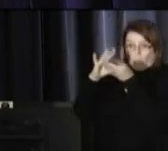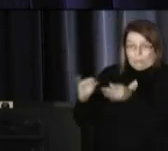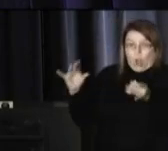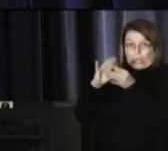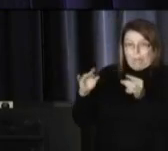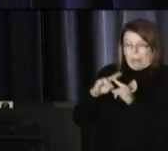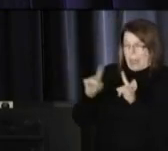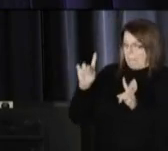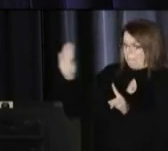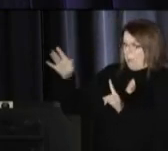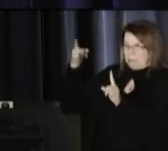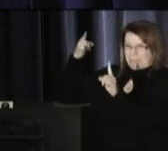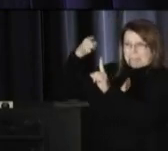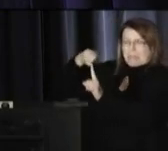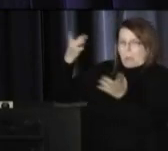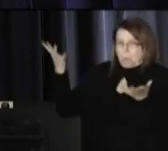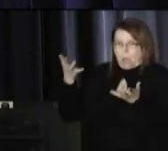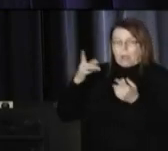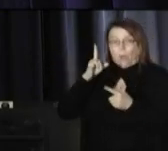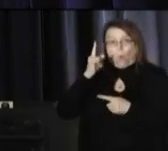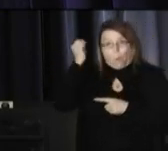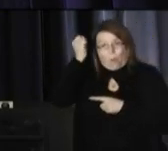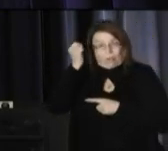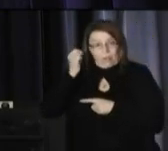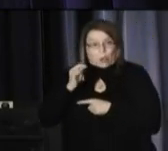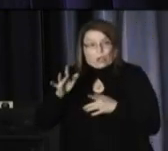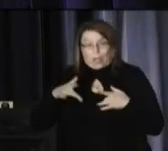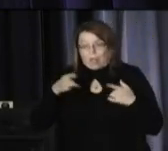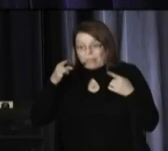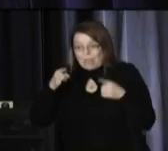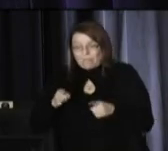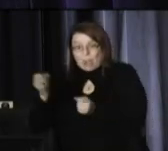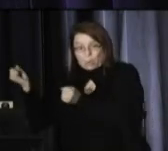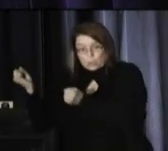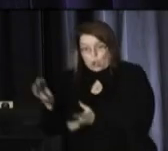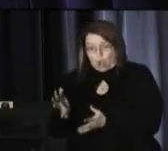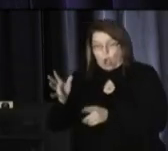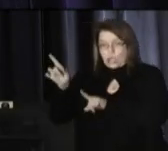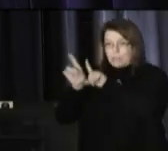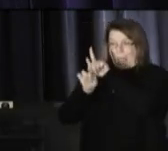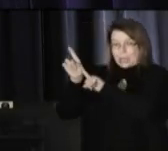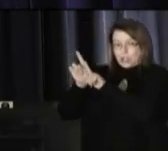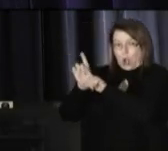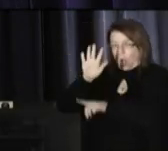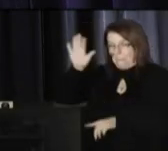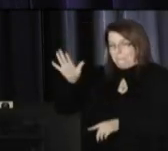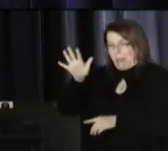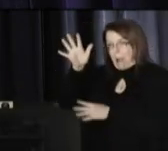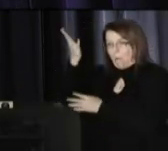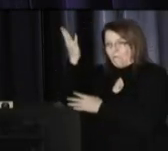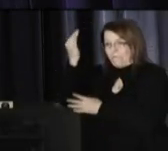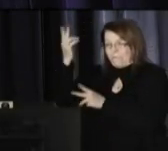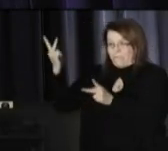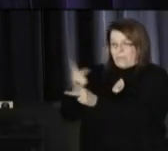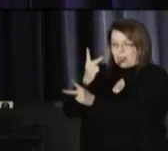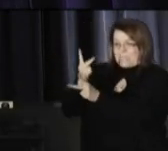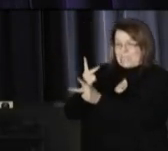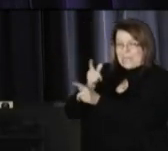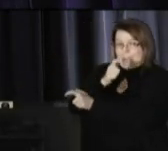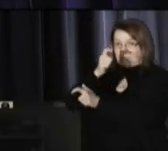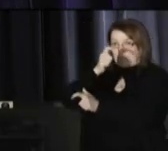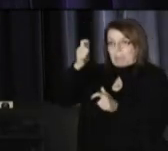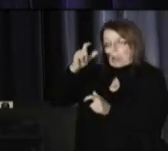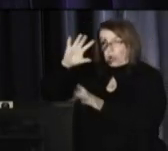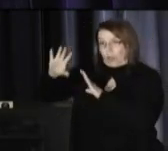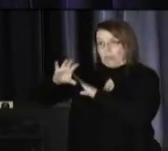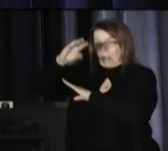"One theory," he continues, "is that the event was caused by a star about 15 times bigger than the sun getting close to the